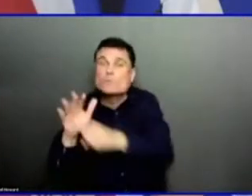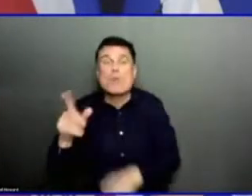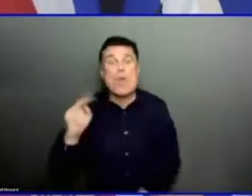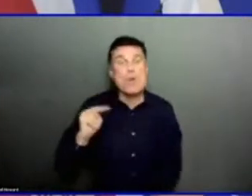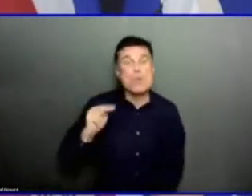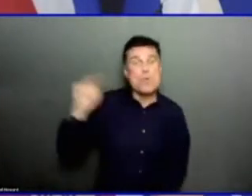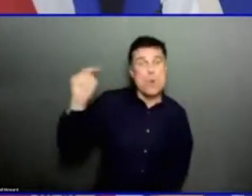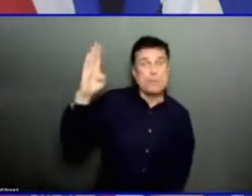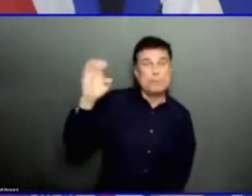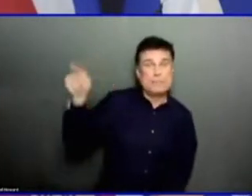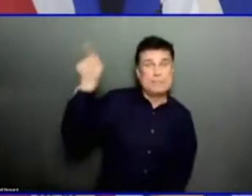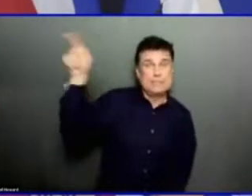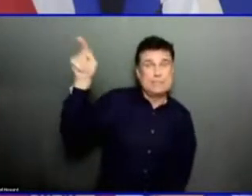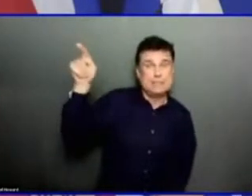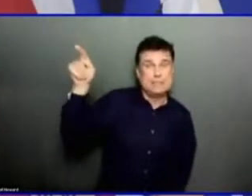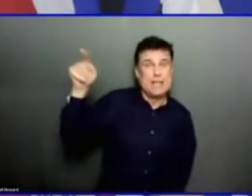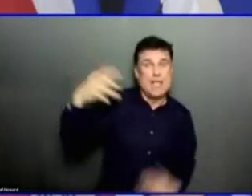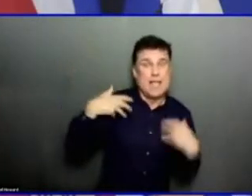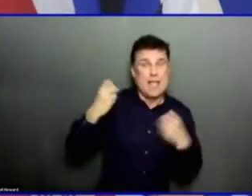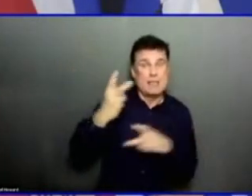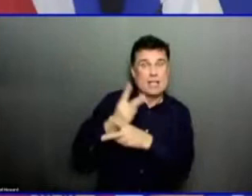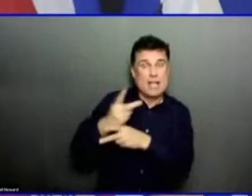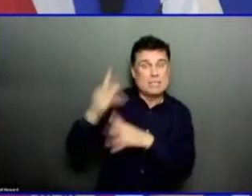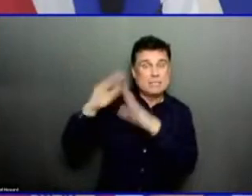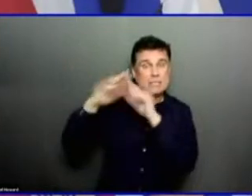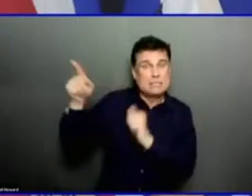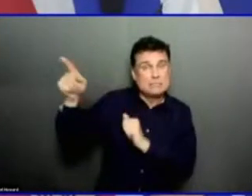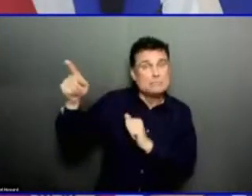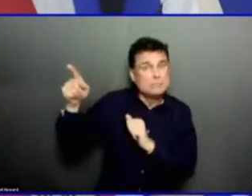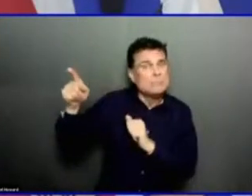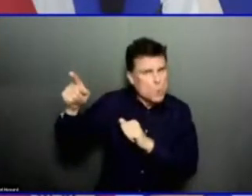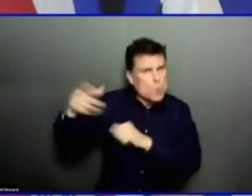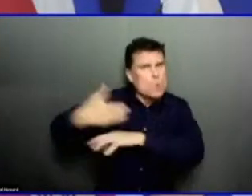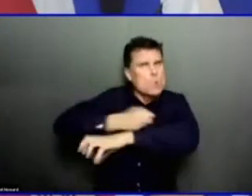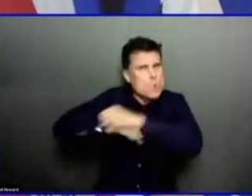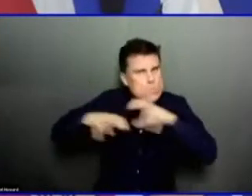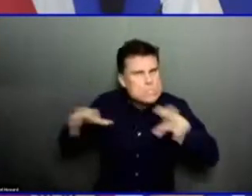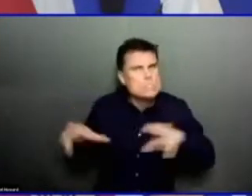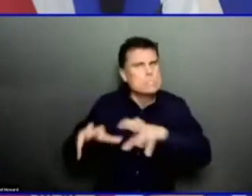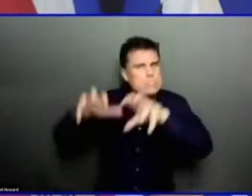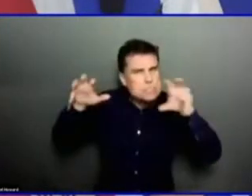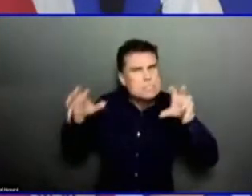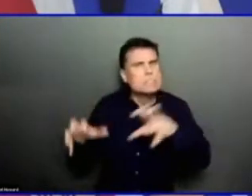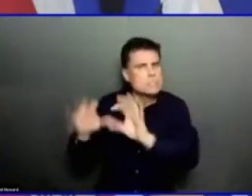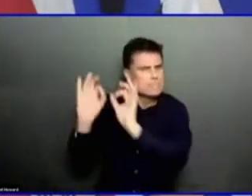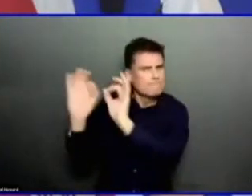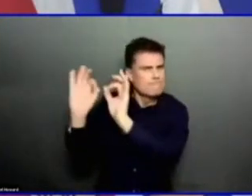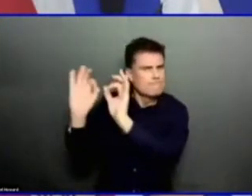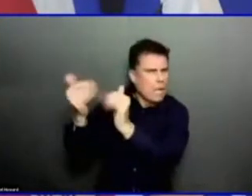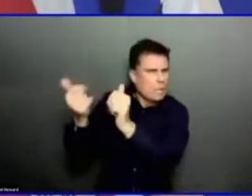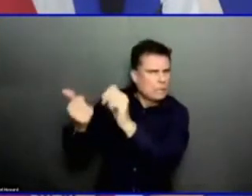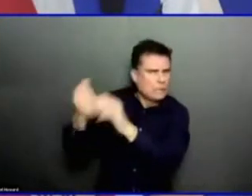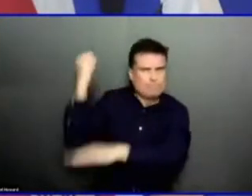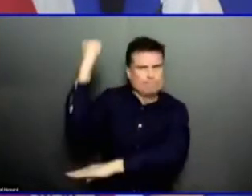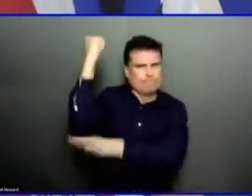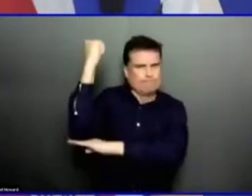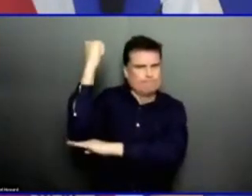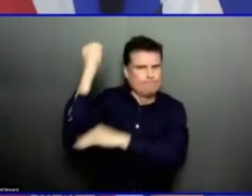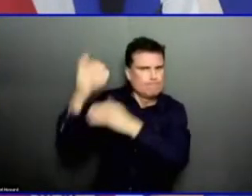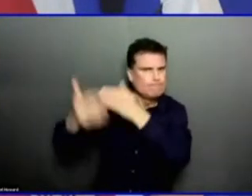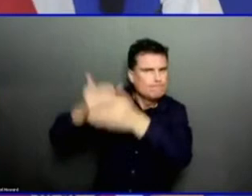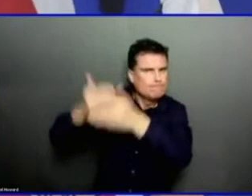doing a maximum amount of surgeries, more surgeries than our healthcare system has ever done before in the course of this pandemic. So there are ways